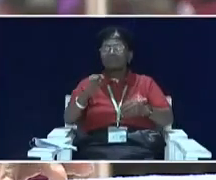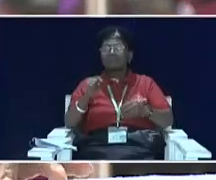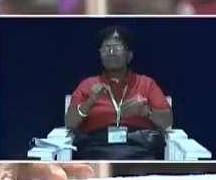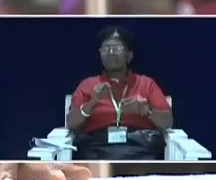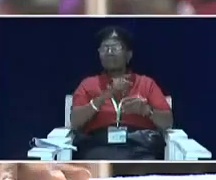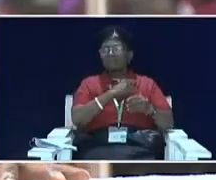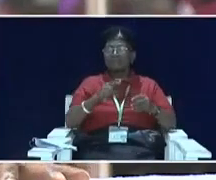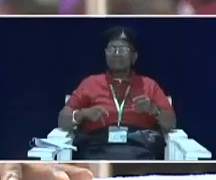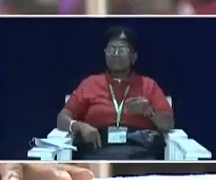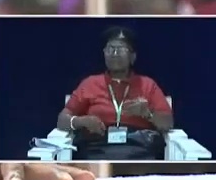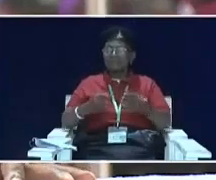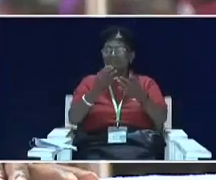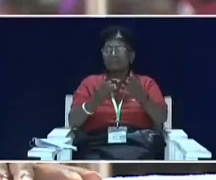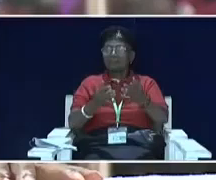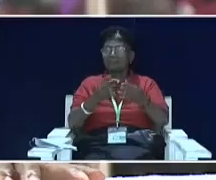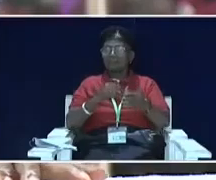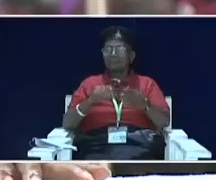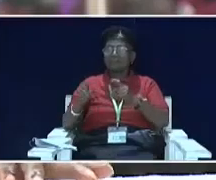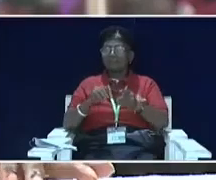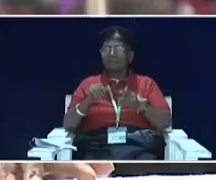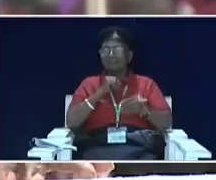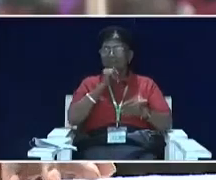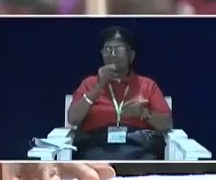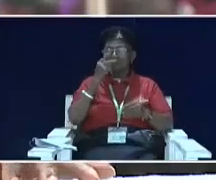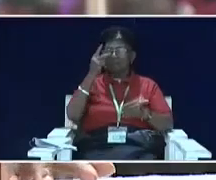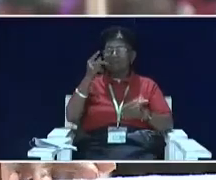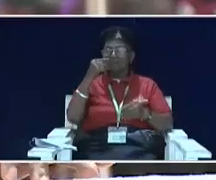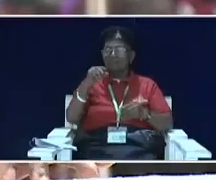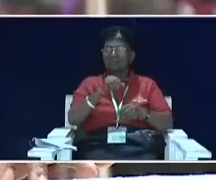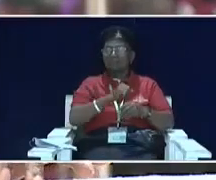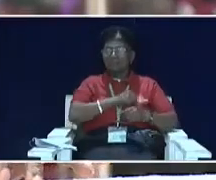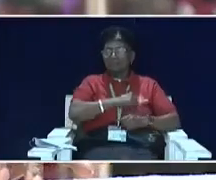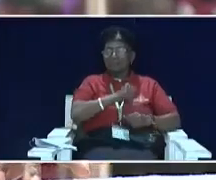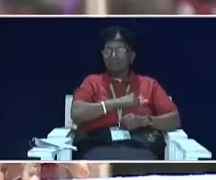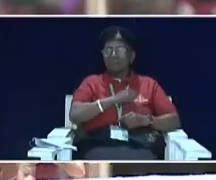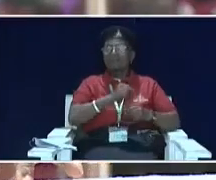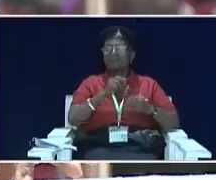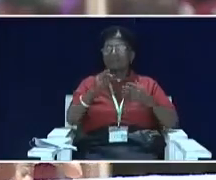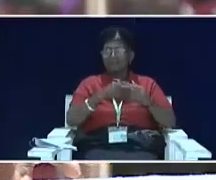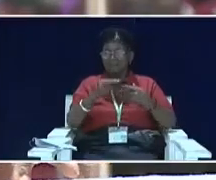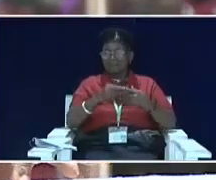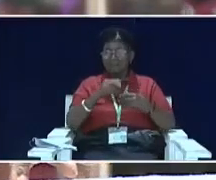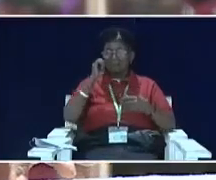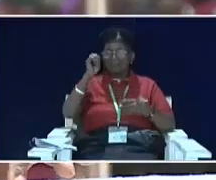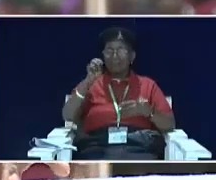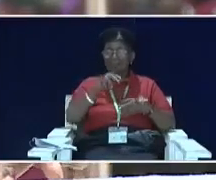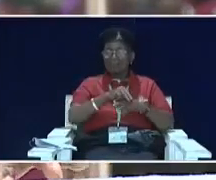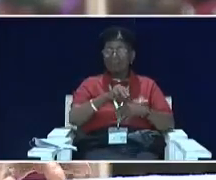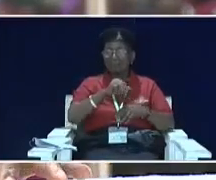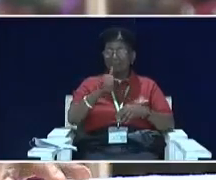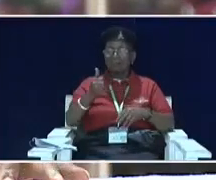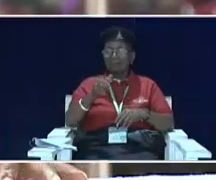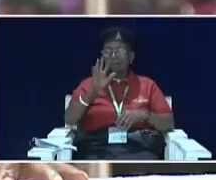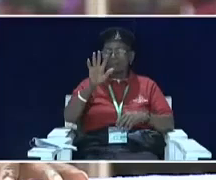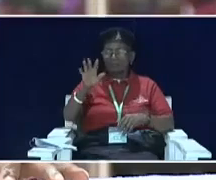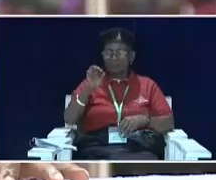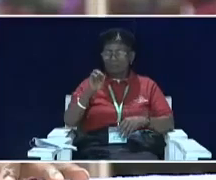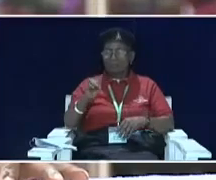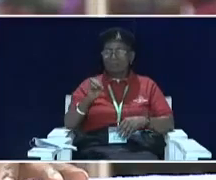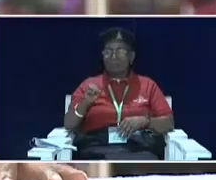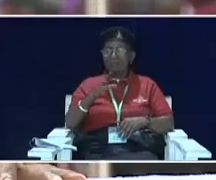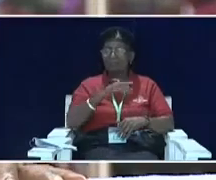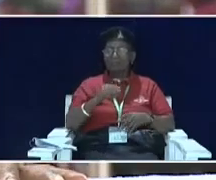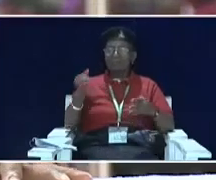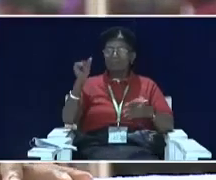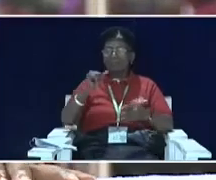soldiers returning. He sent another 50 soldiers, another captain. And they came And